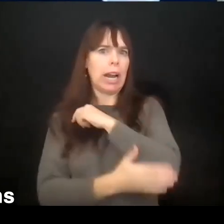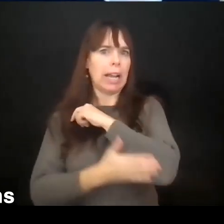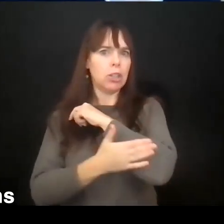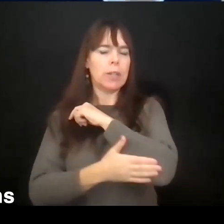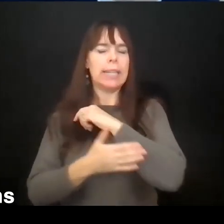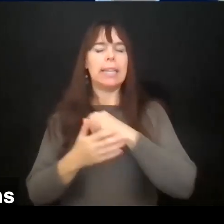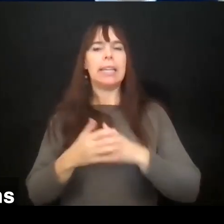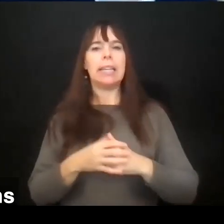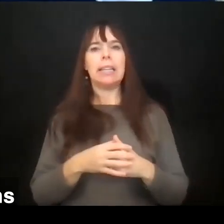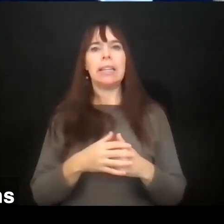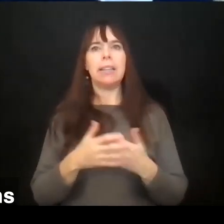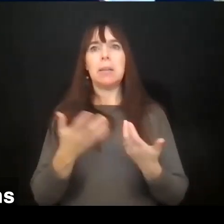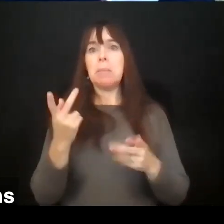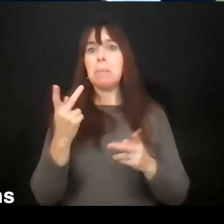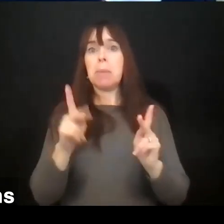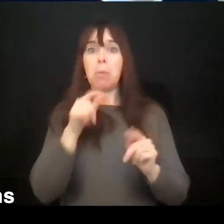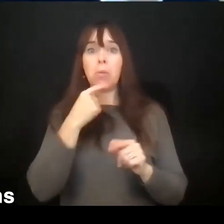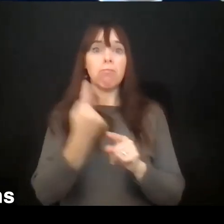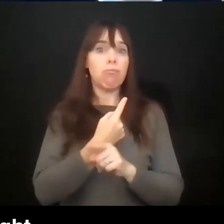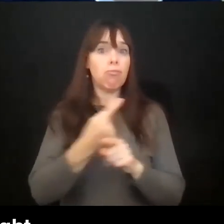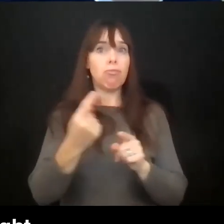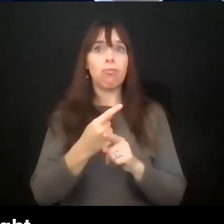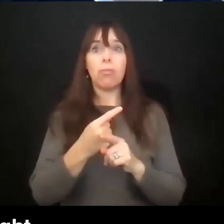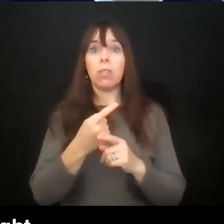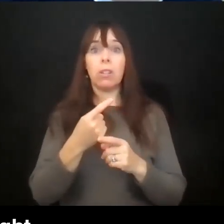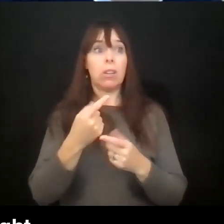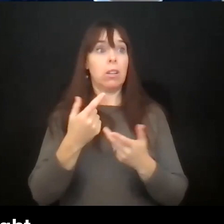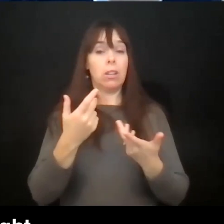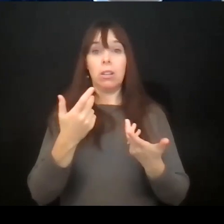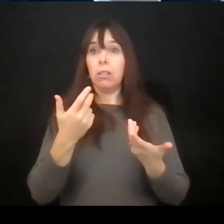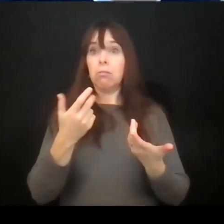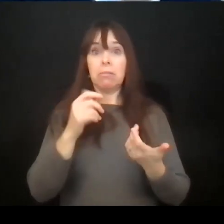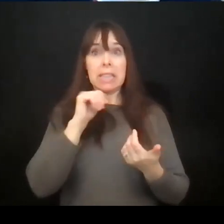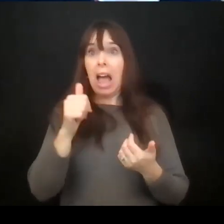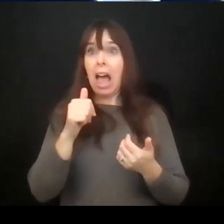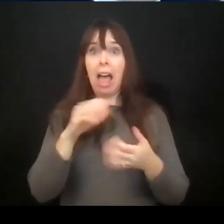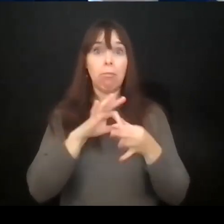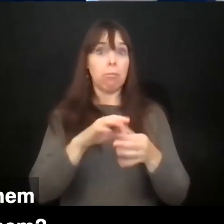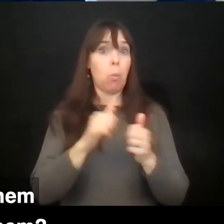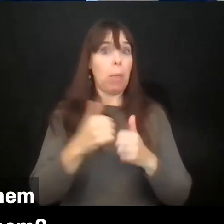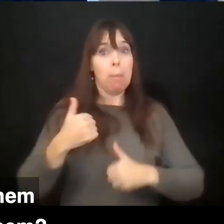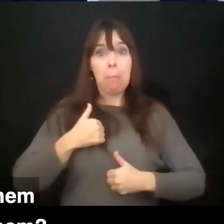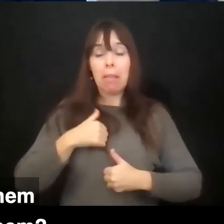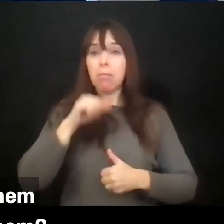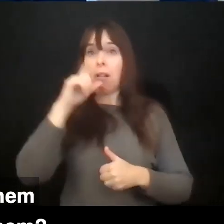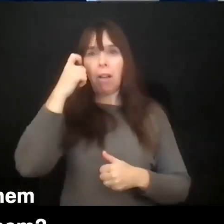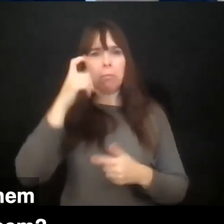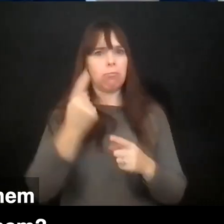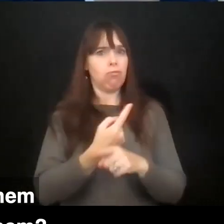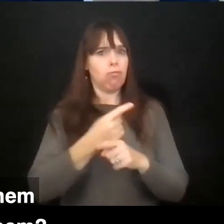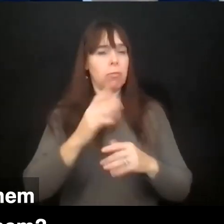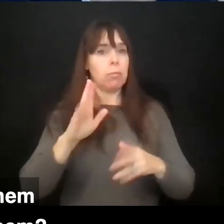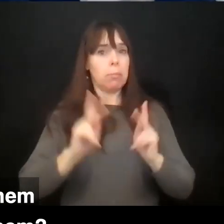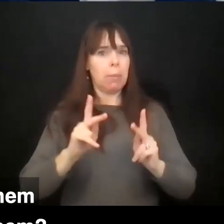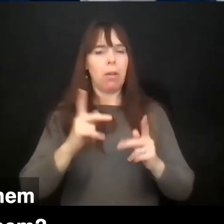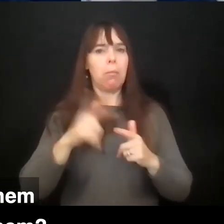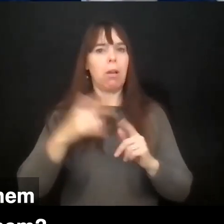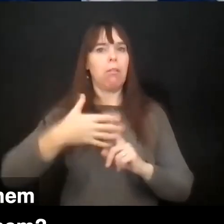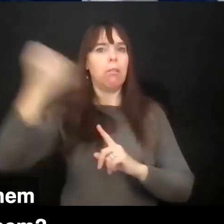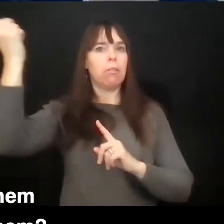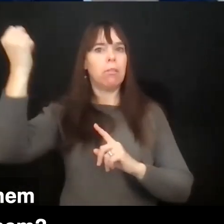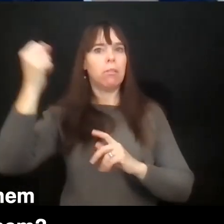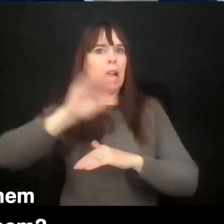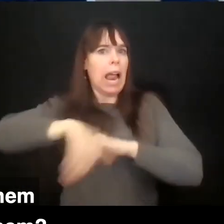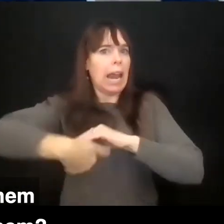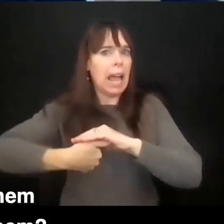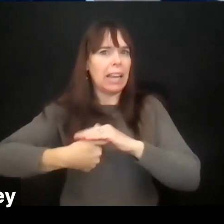and ordinary citizens being abducted in the middle of the night. What do we have of them so we